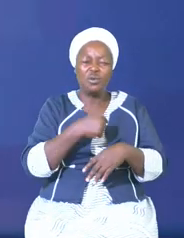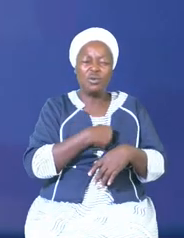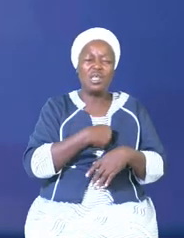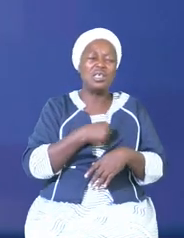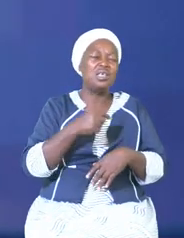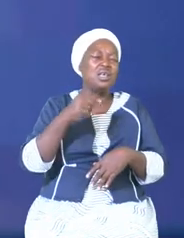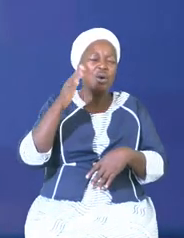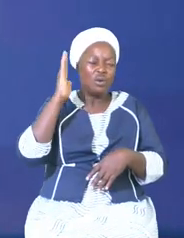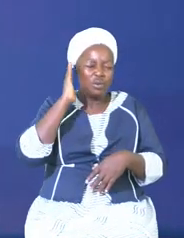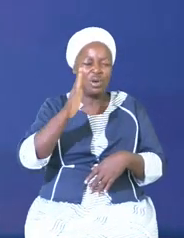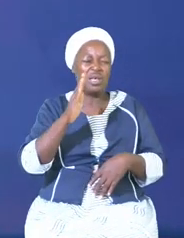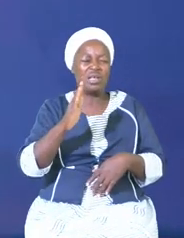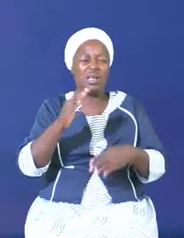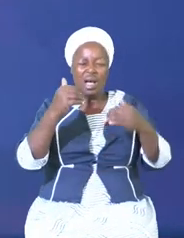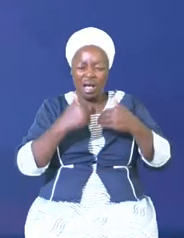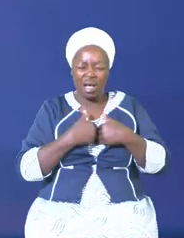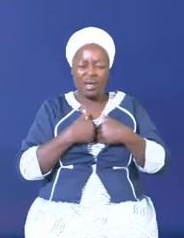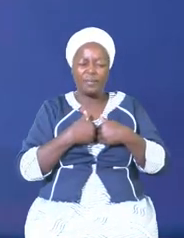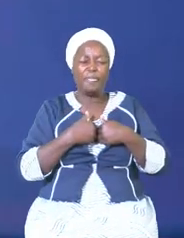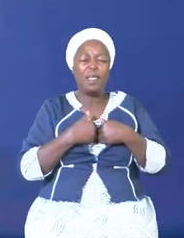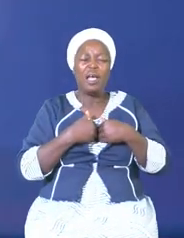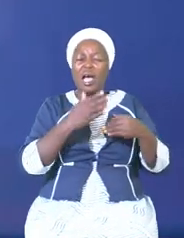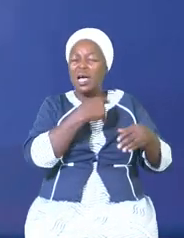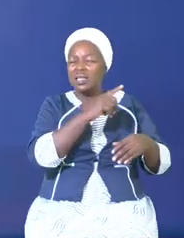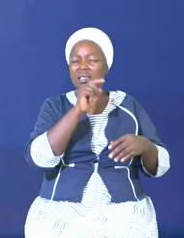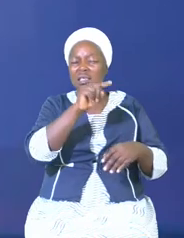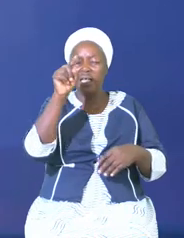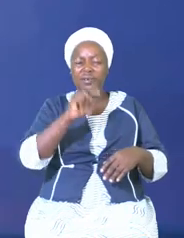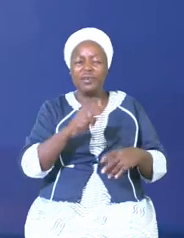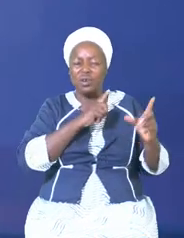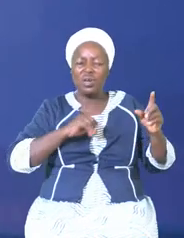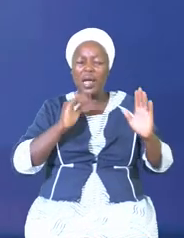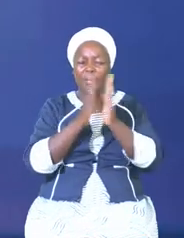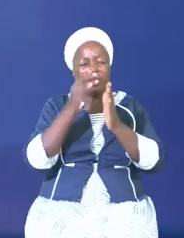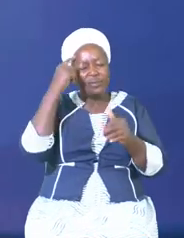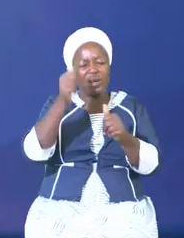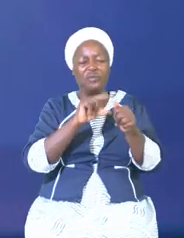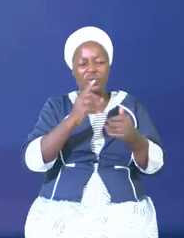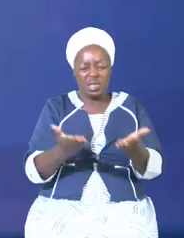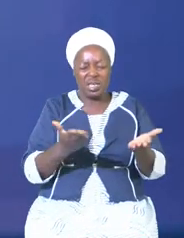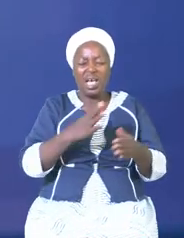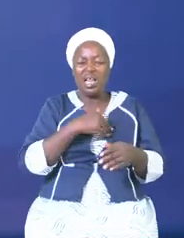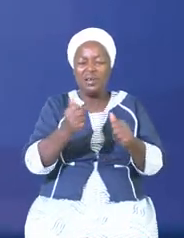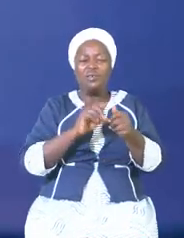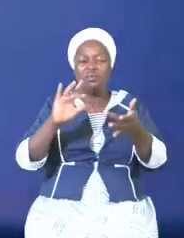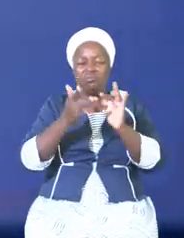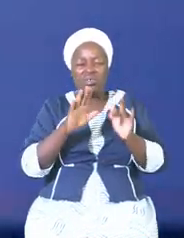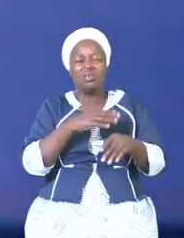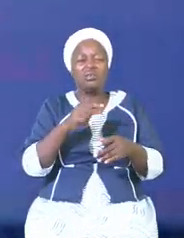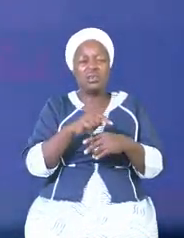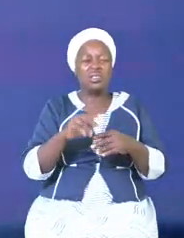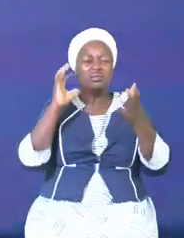granted. And therefore, Lord, I pray for everyone here, everyone online, everyone over the radio, over